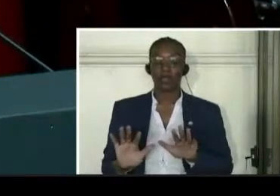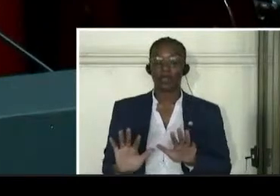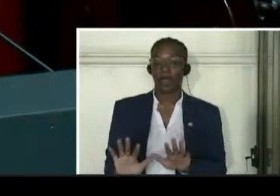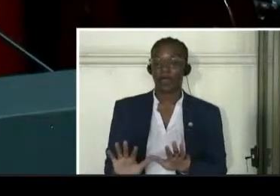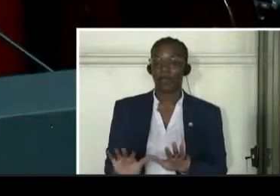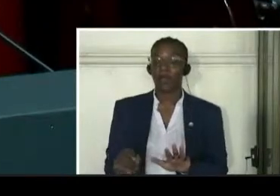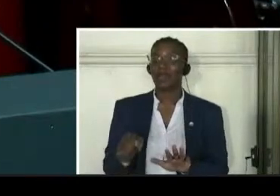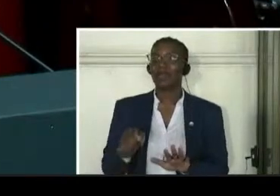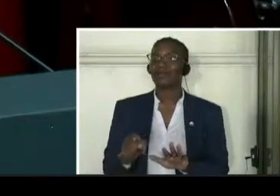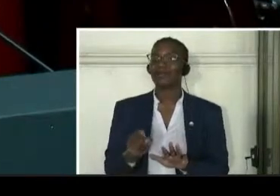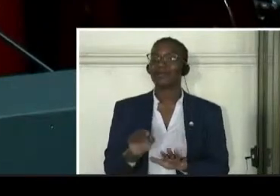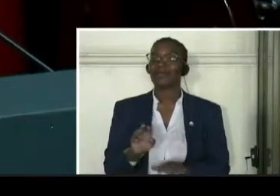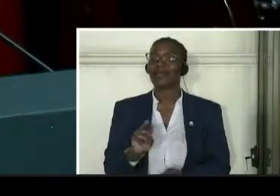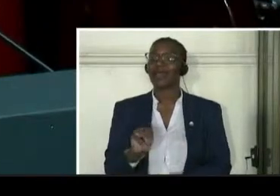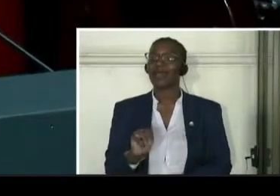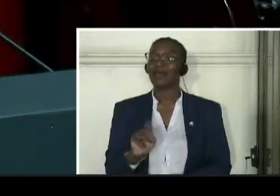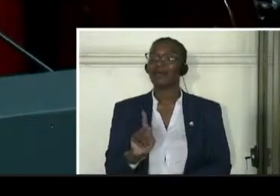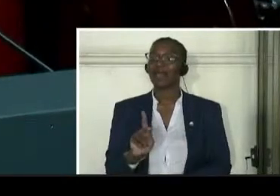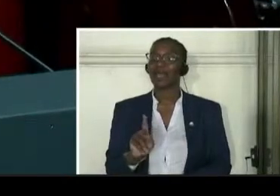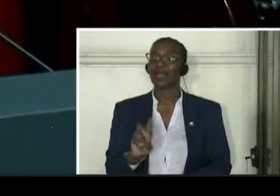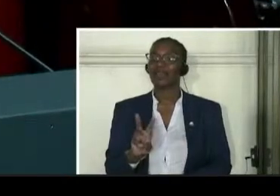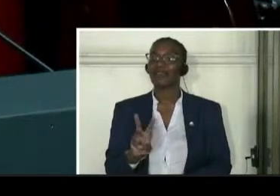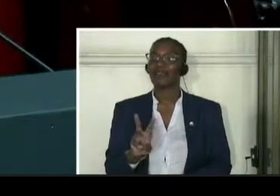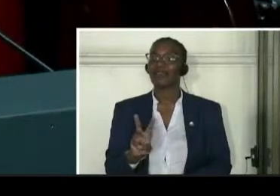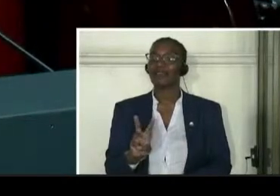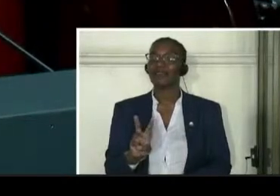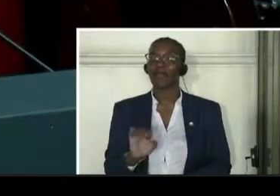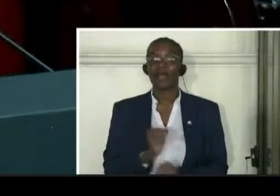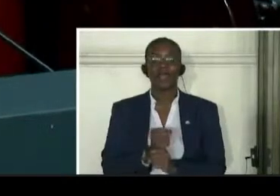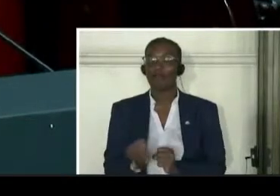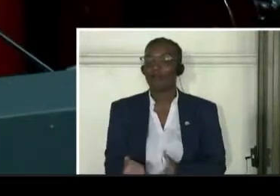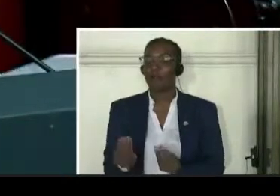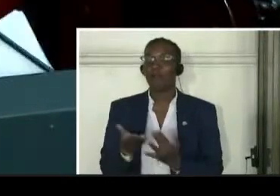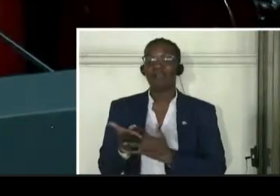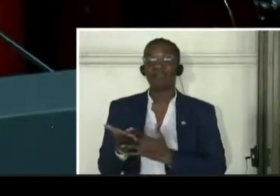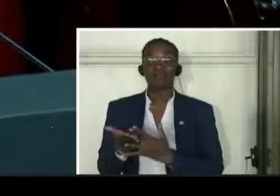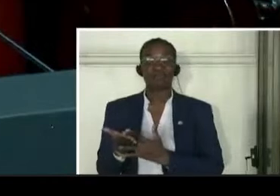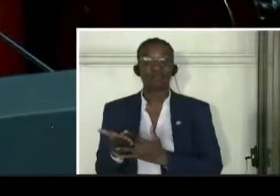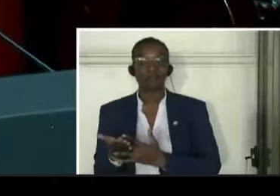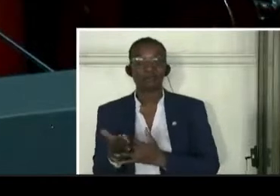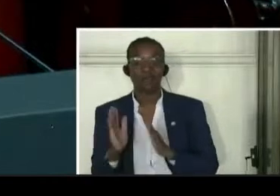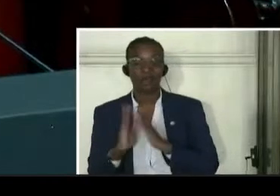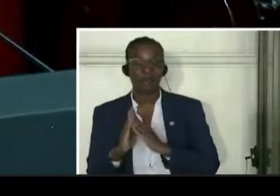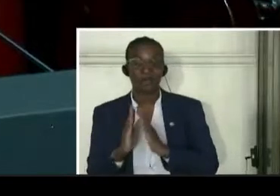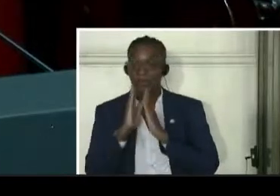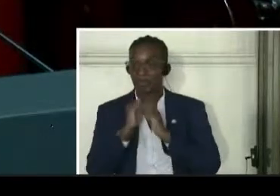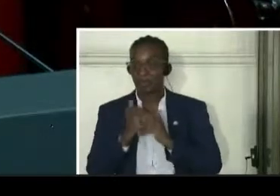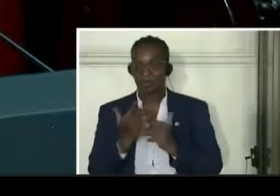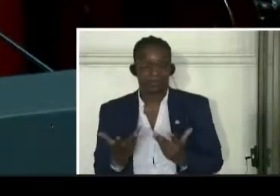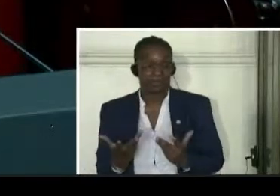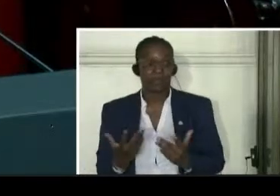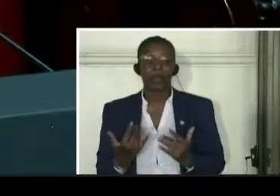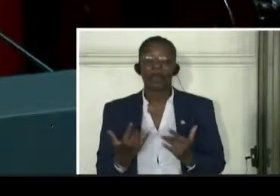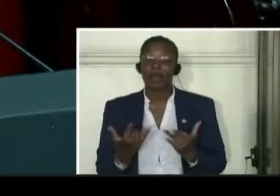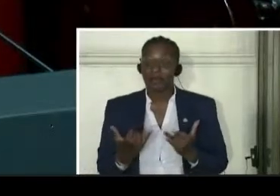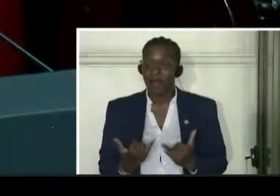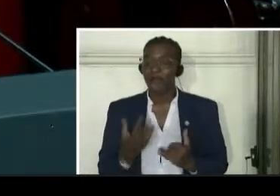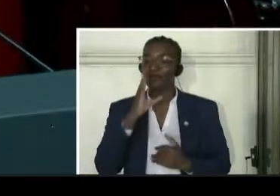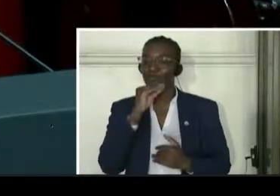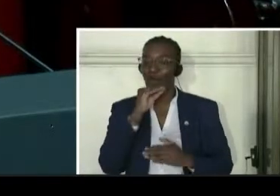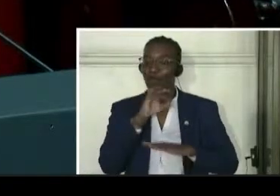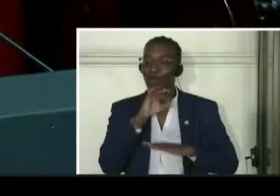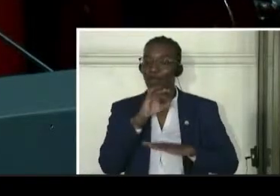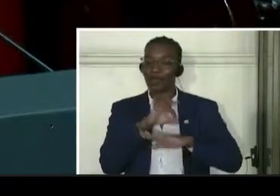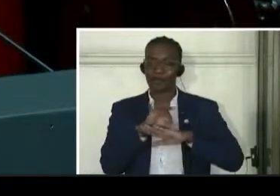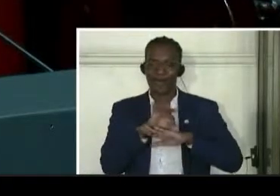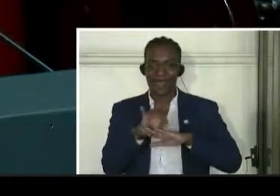example. Even the MK vets are not having much success getting into houses. Now, let us talk about